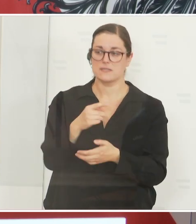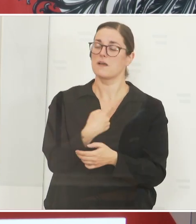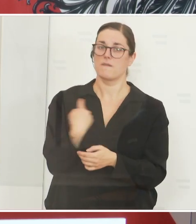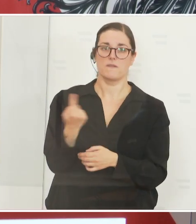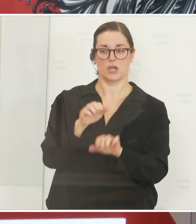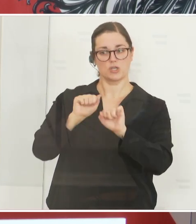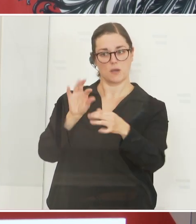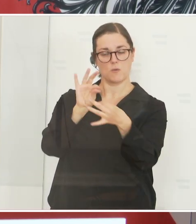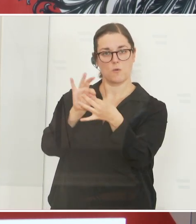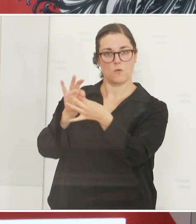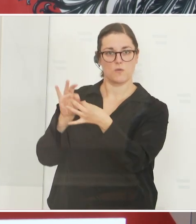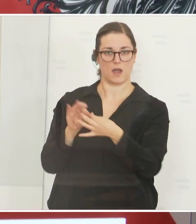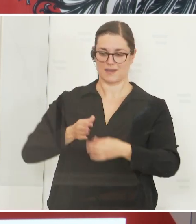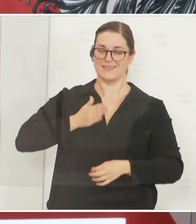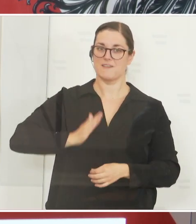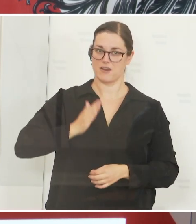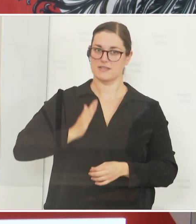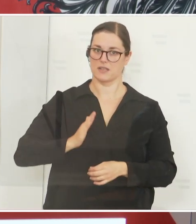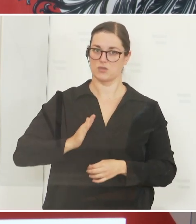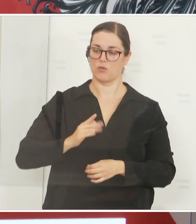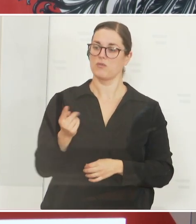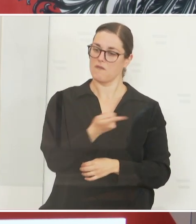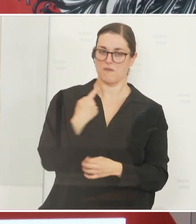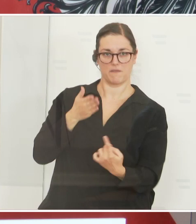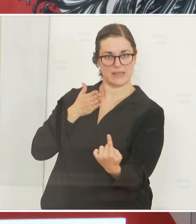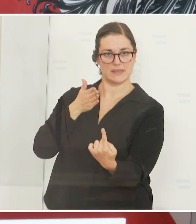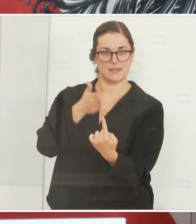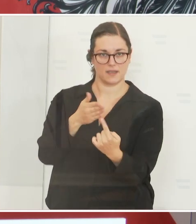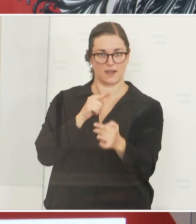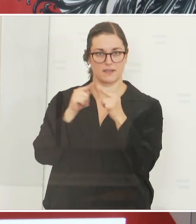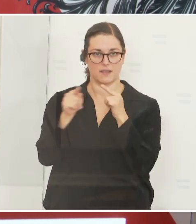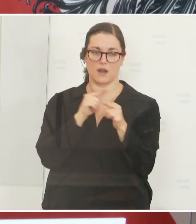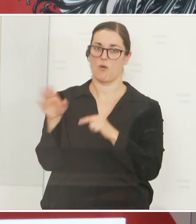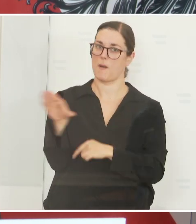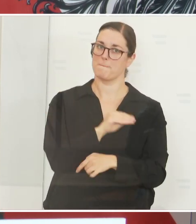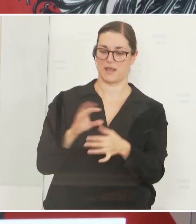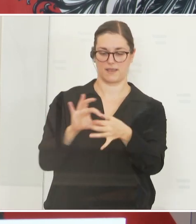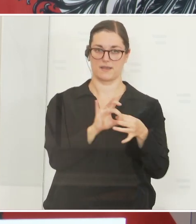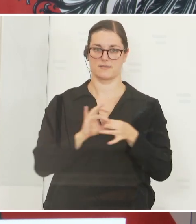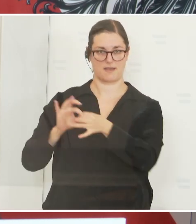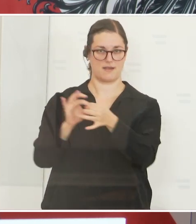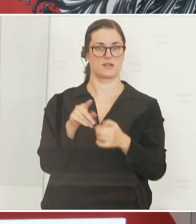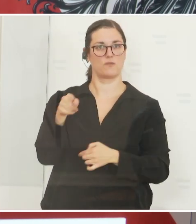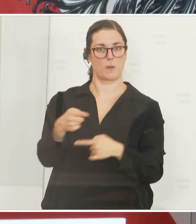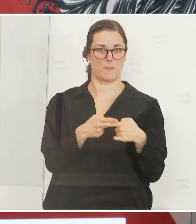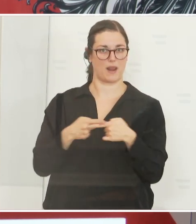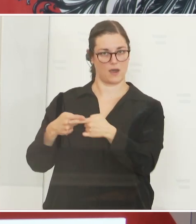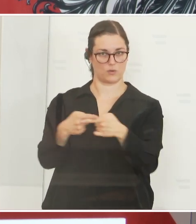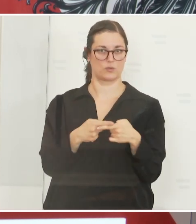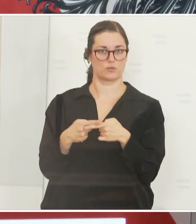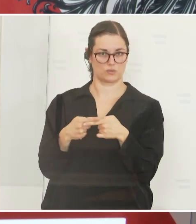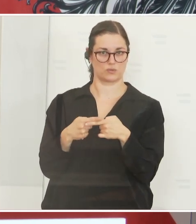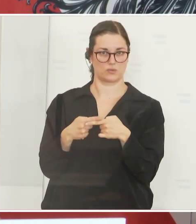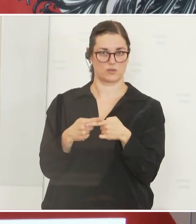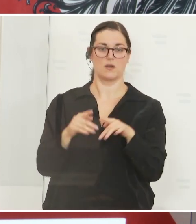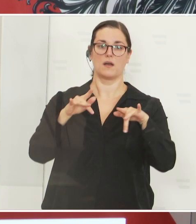society. We have been a strong advocate of a direct dialogue with the civil society in Belarus, and we have been organizing